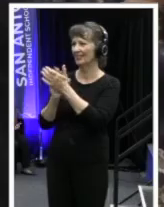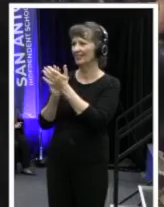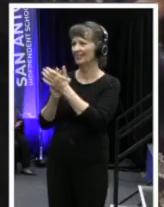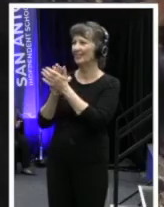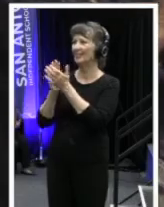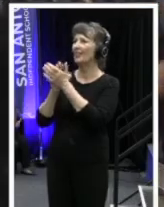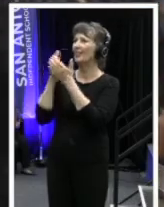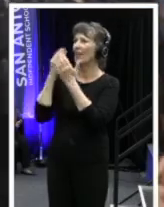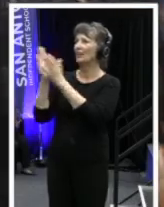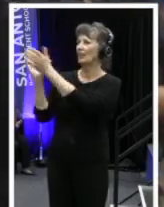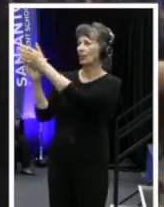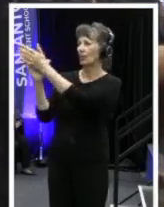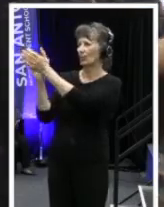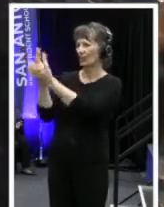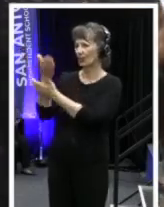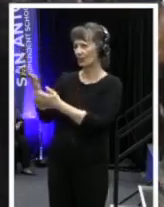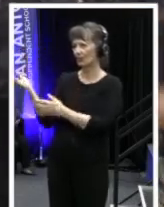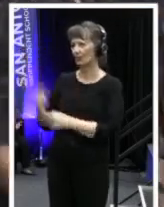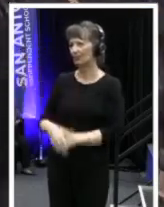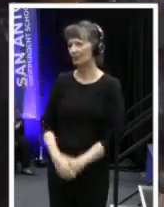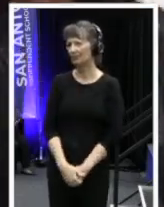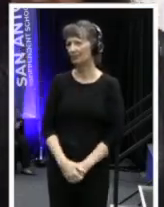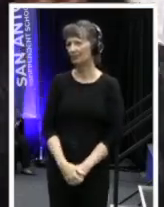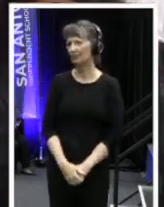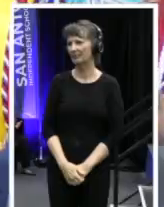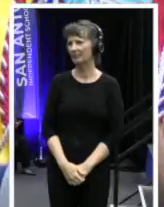Thank you and congratulations.